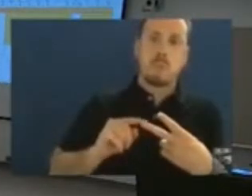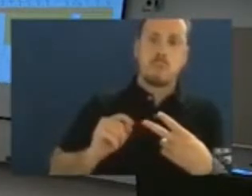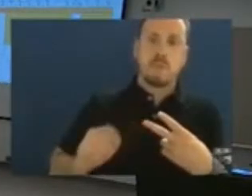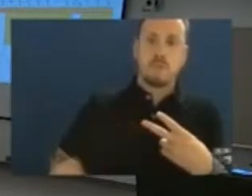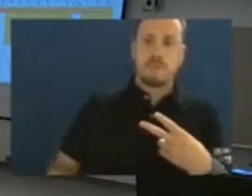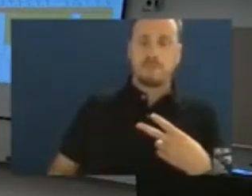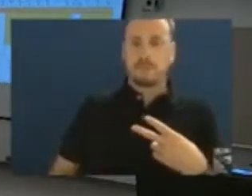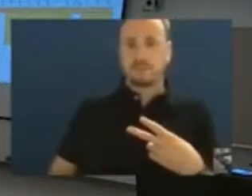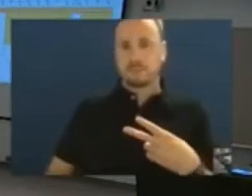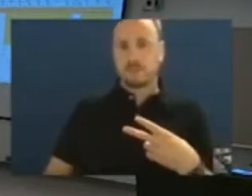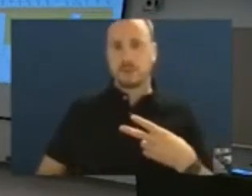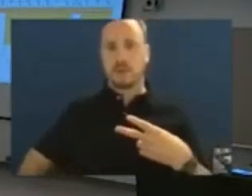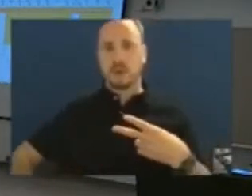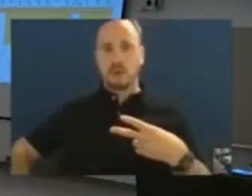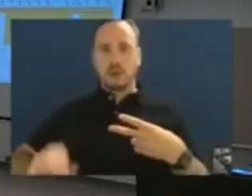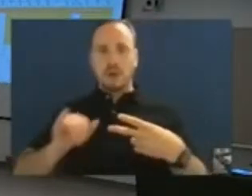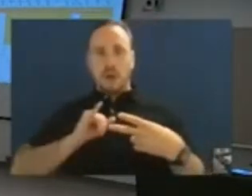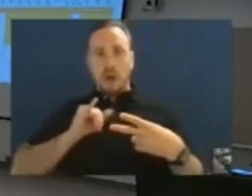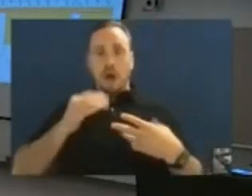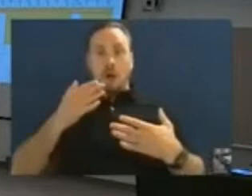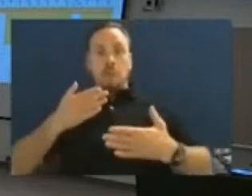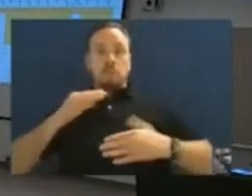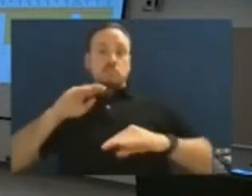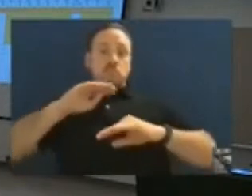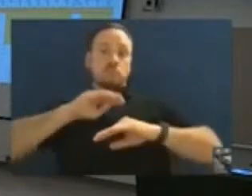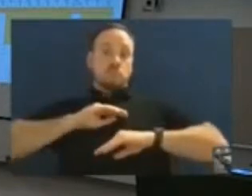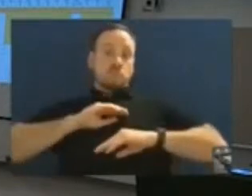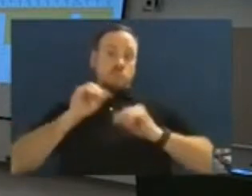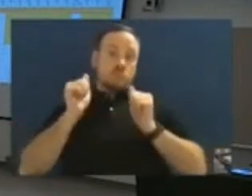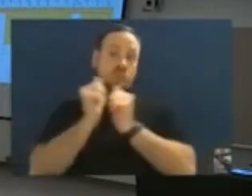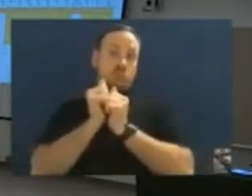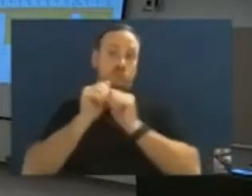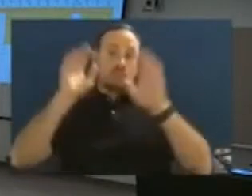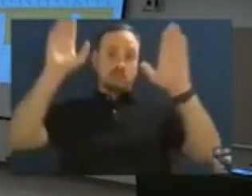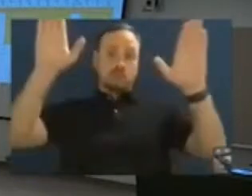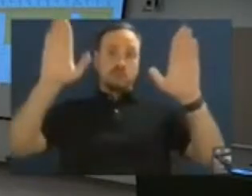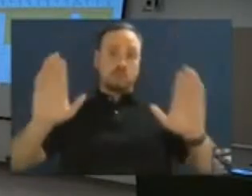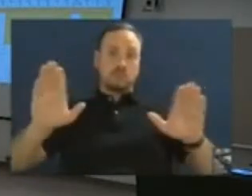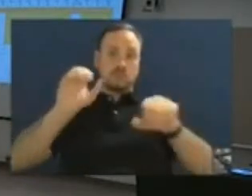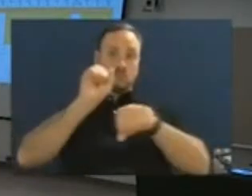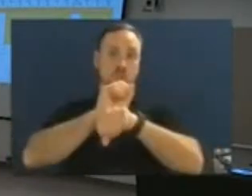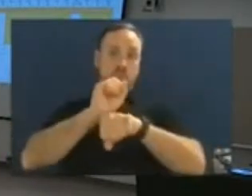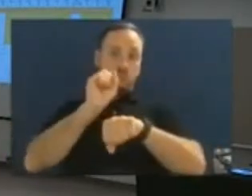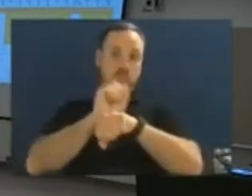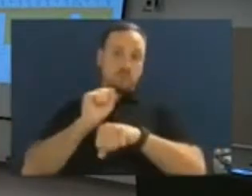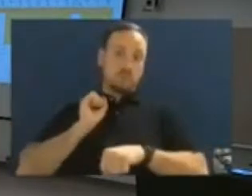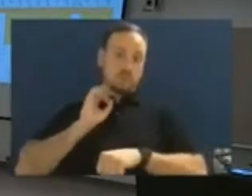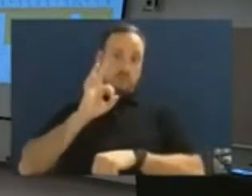pleased with the amazing work that staff have done to create a path